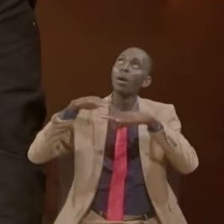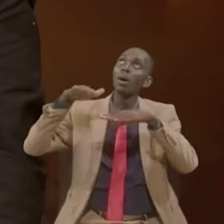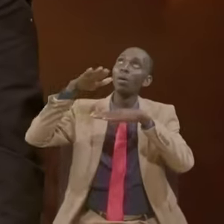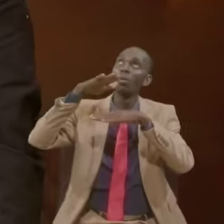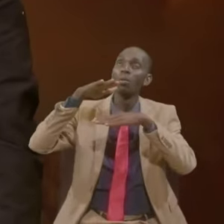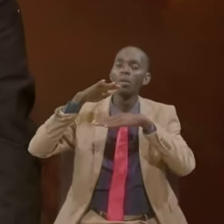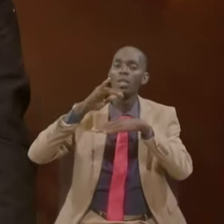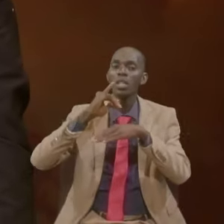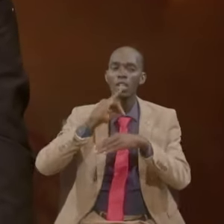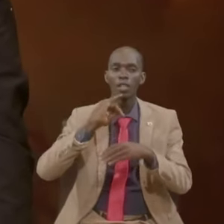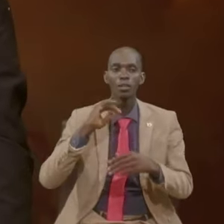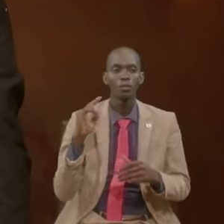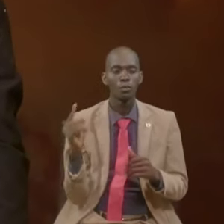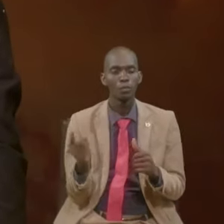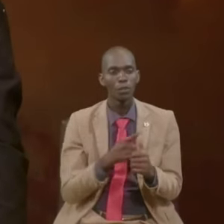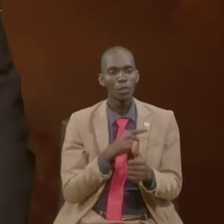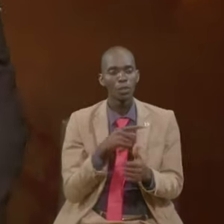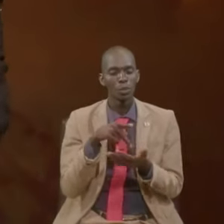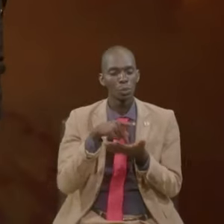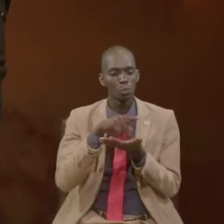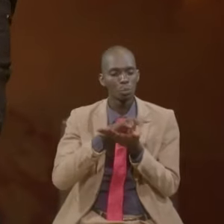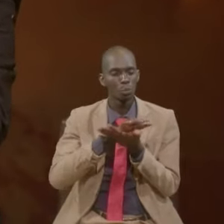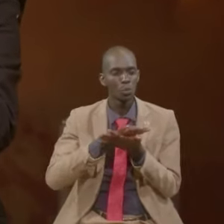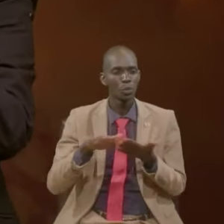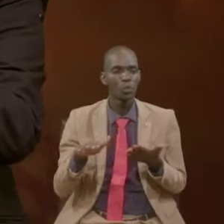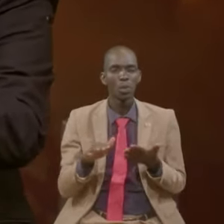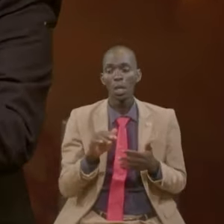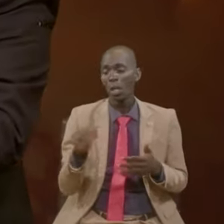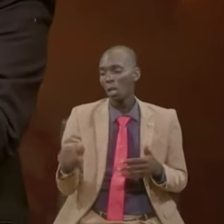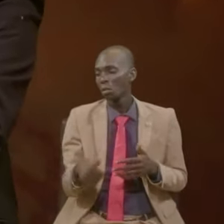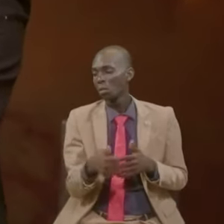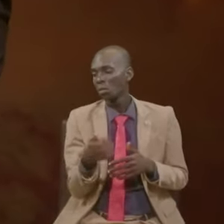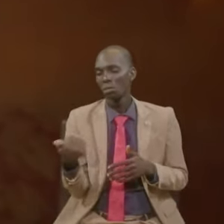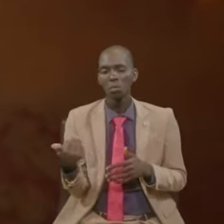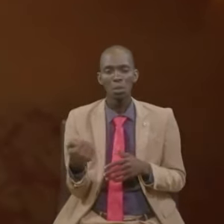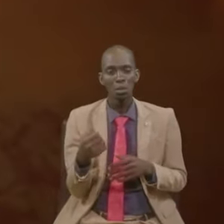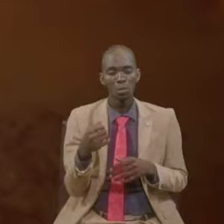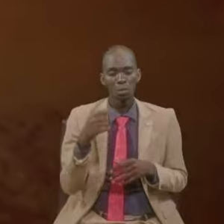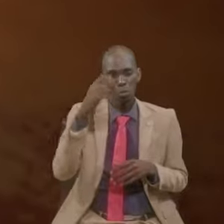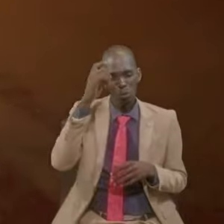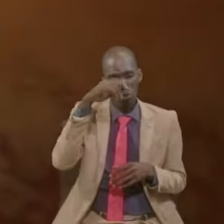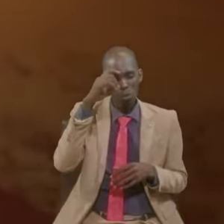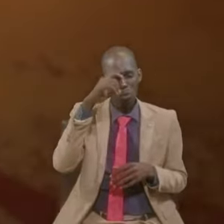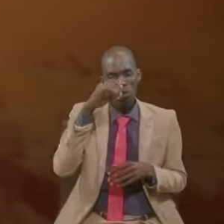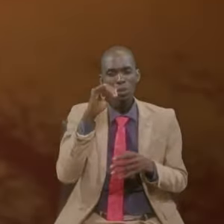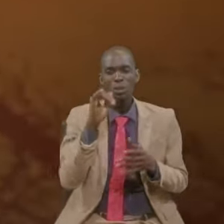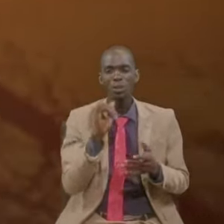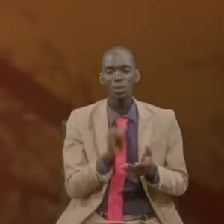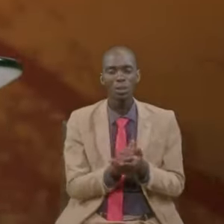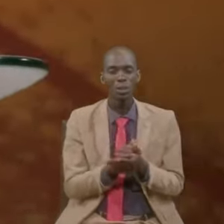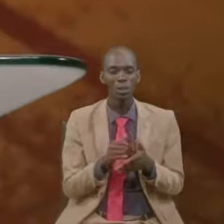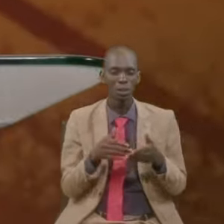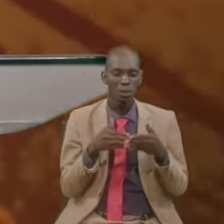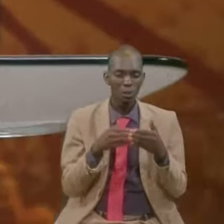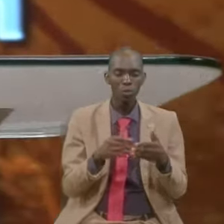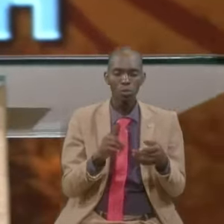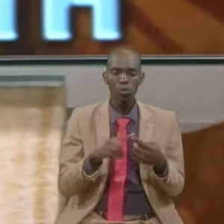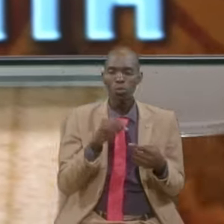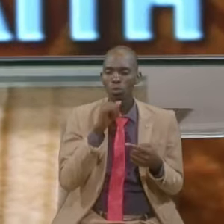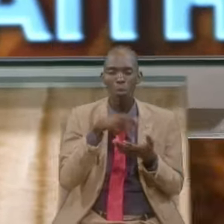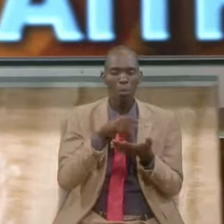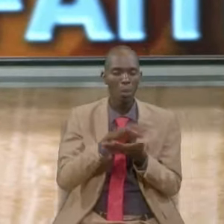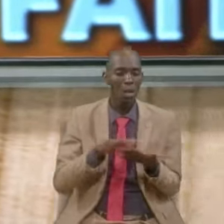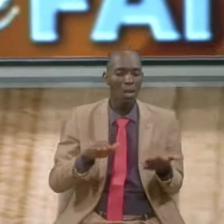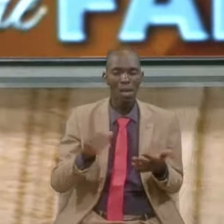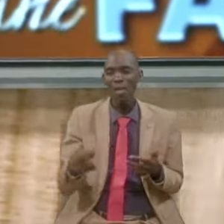above is first pure. Any kind of wisdom that leads to impurity, any